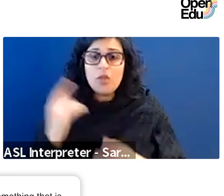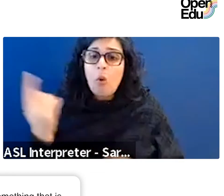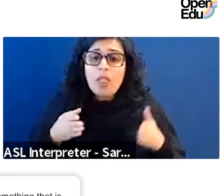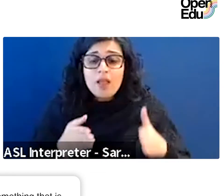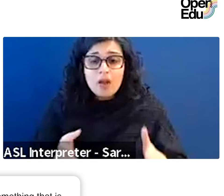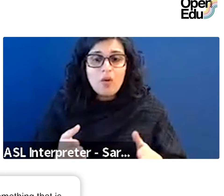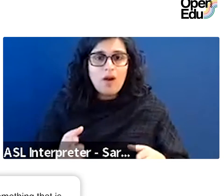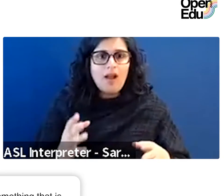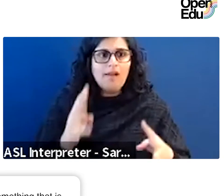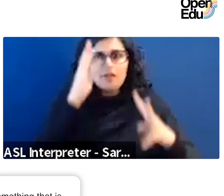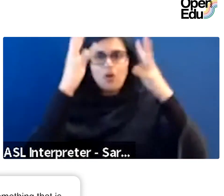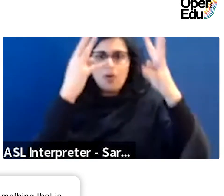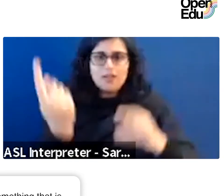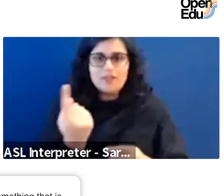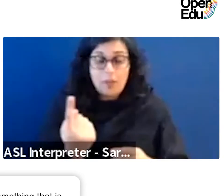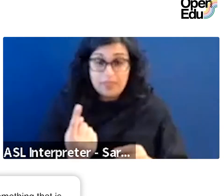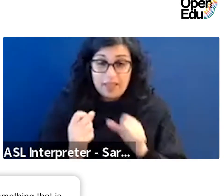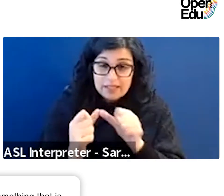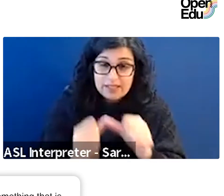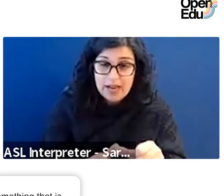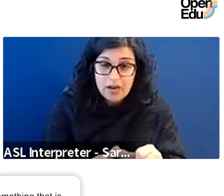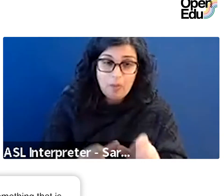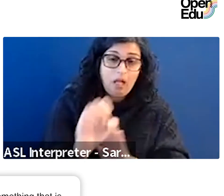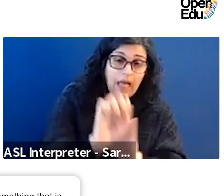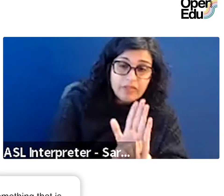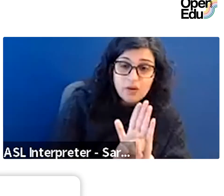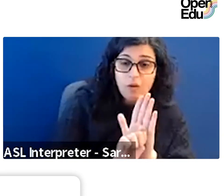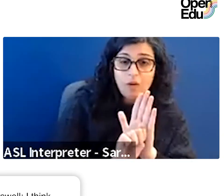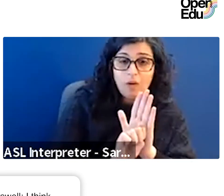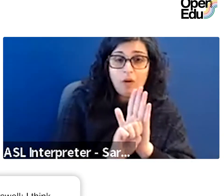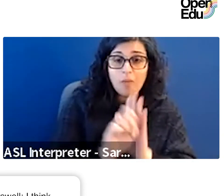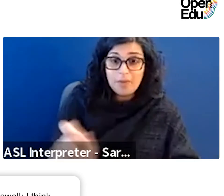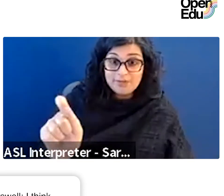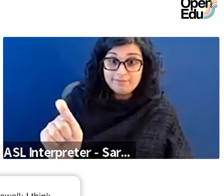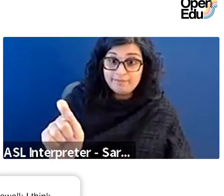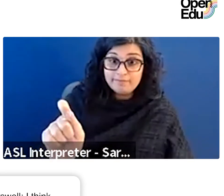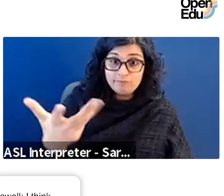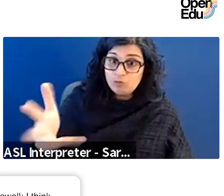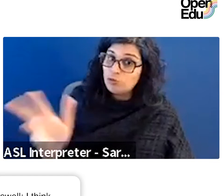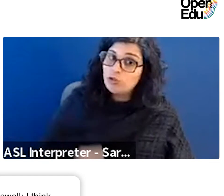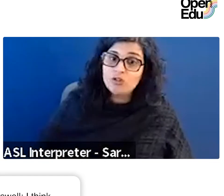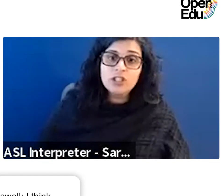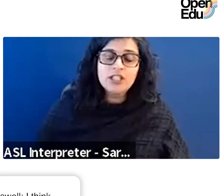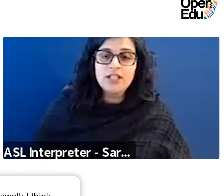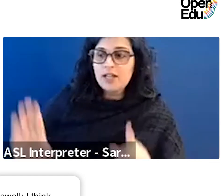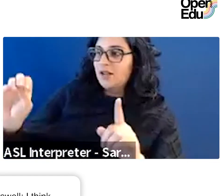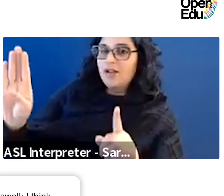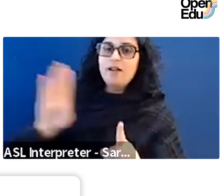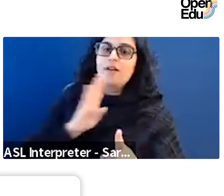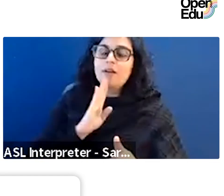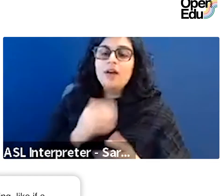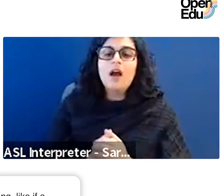create something that is sustainable and ethical, period. Yeah, I think it's important